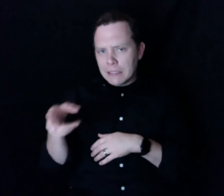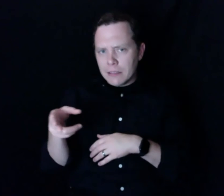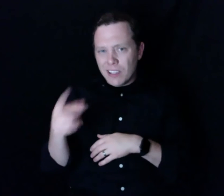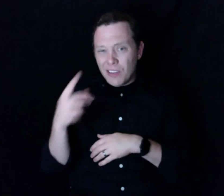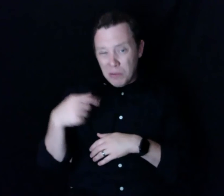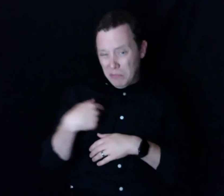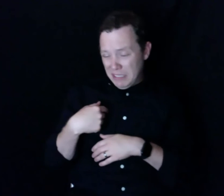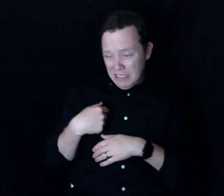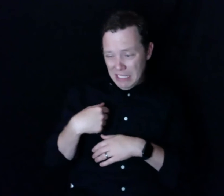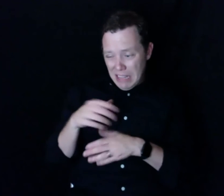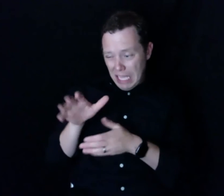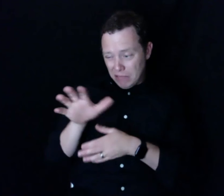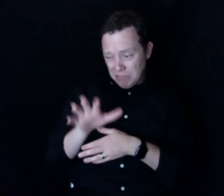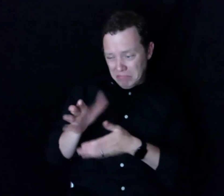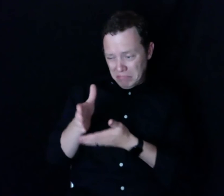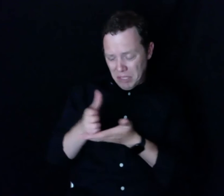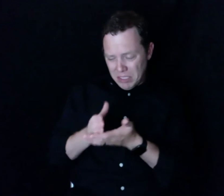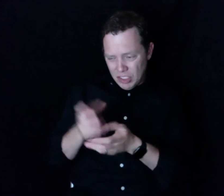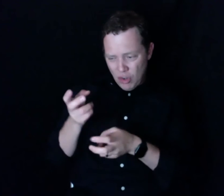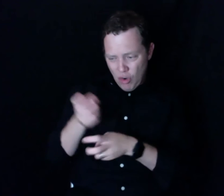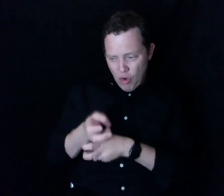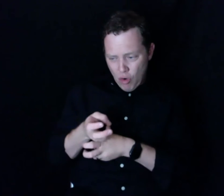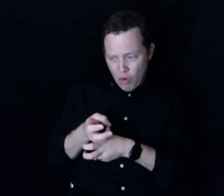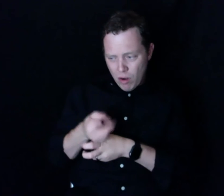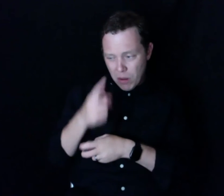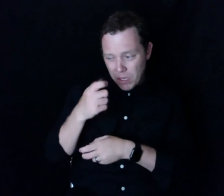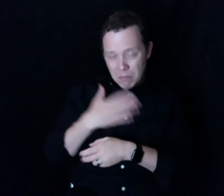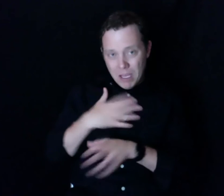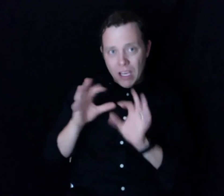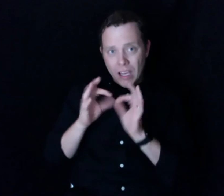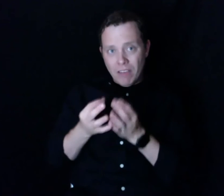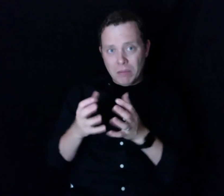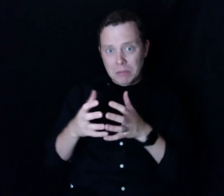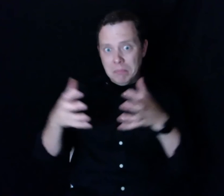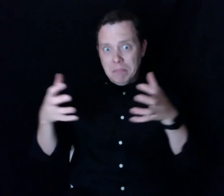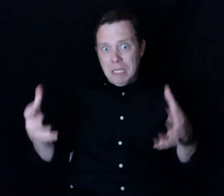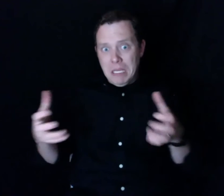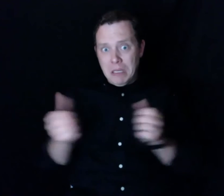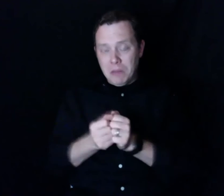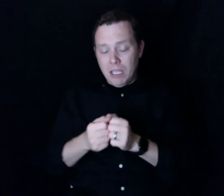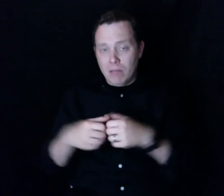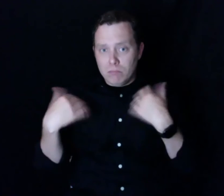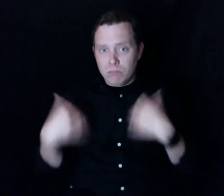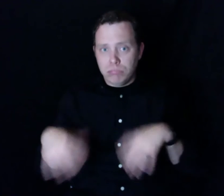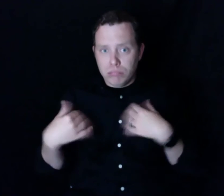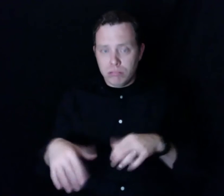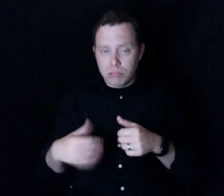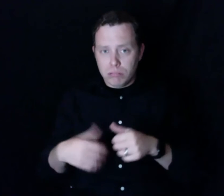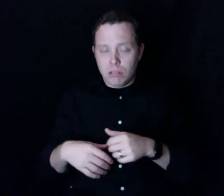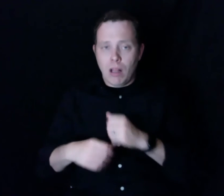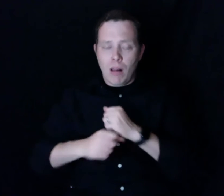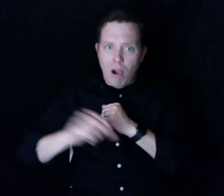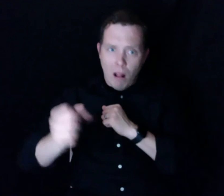I'm filling something out, because I've got a big family with a lot of medical background, a lot of